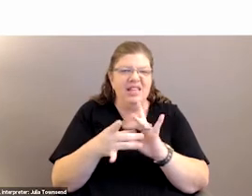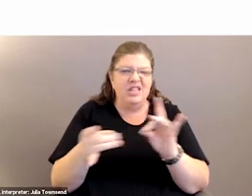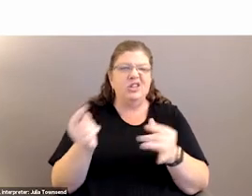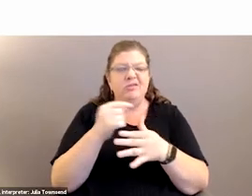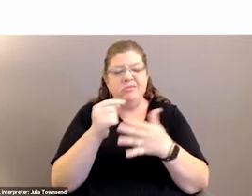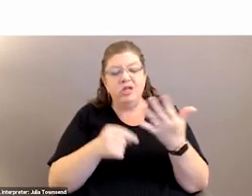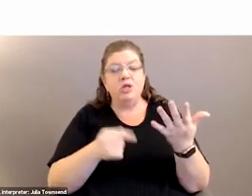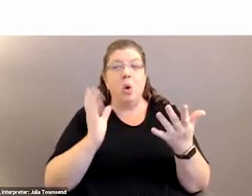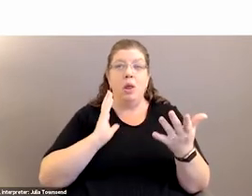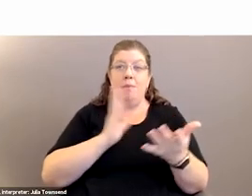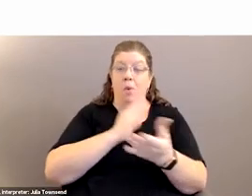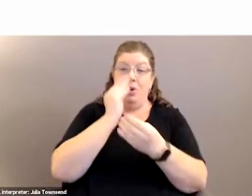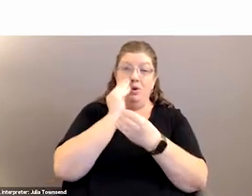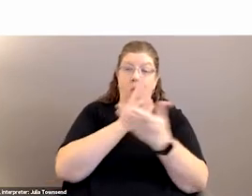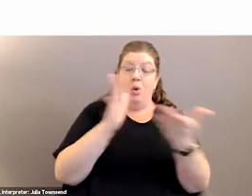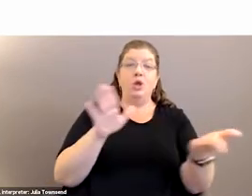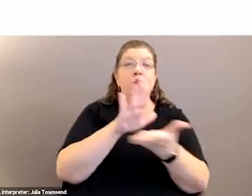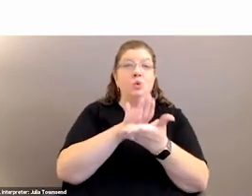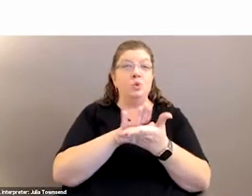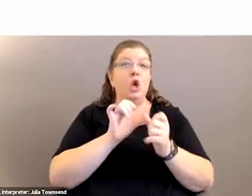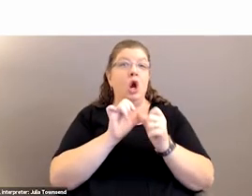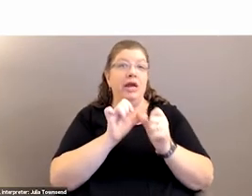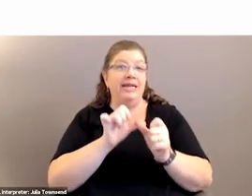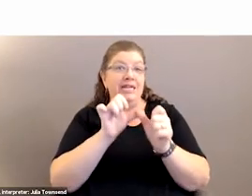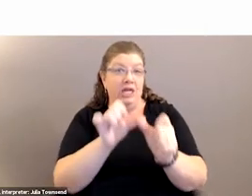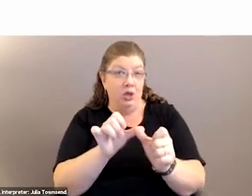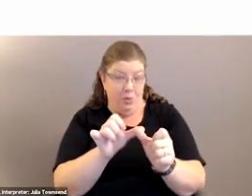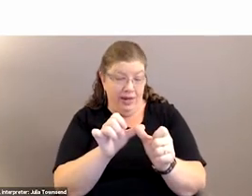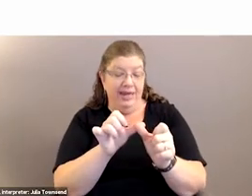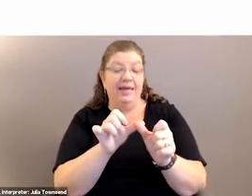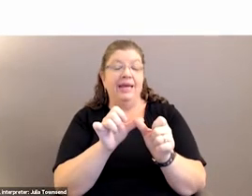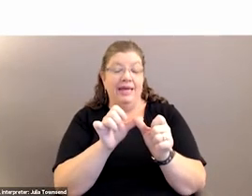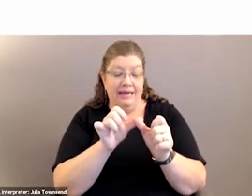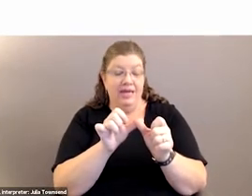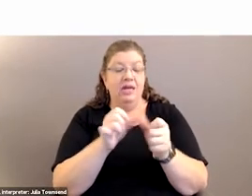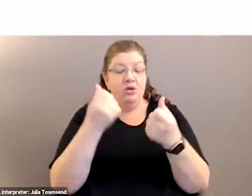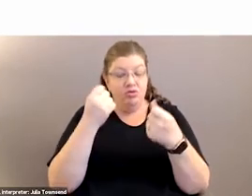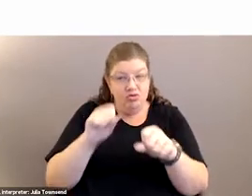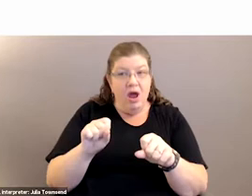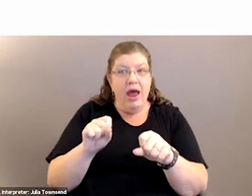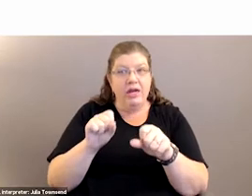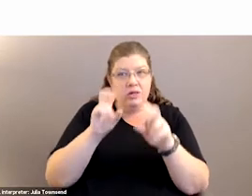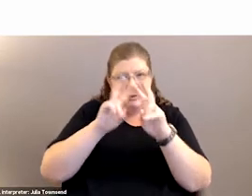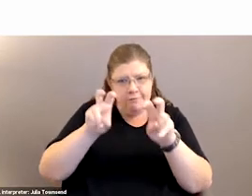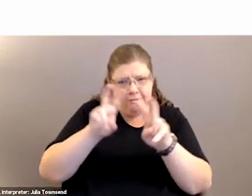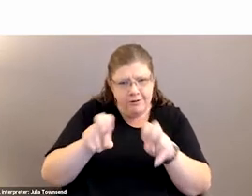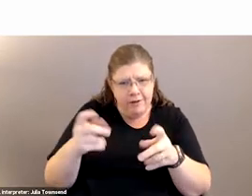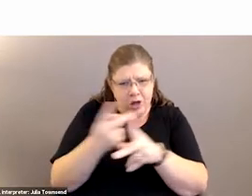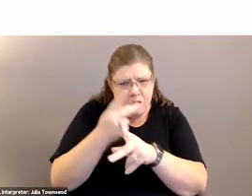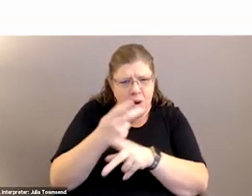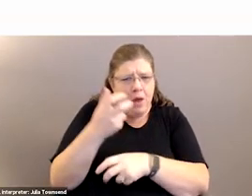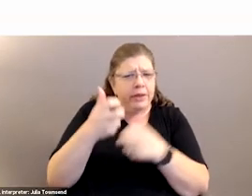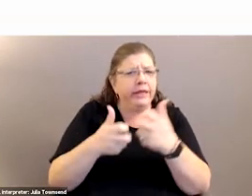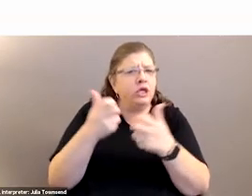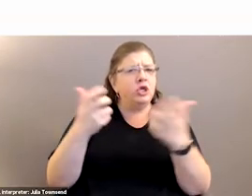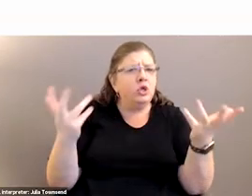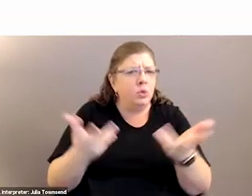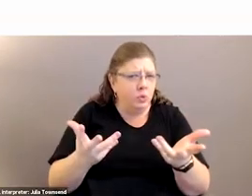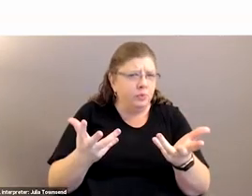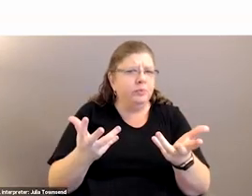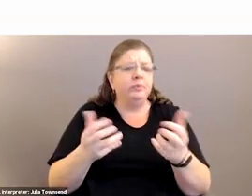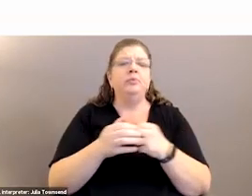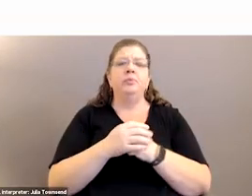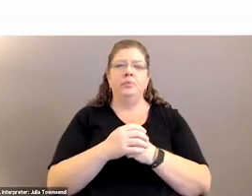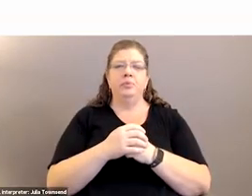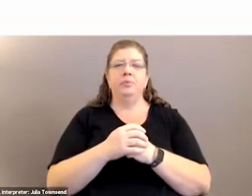the board to know the schools are continuing to to dig in and find out what the issue is um